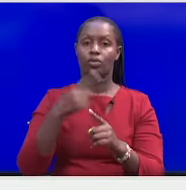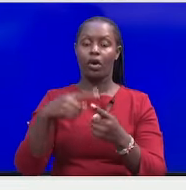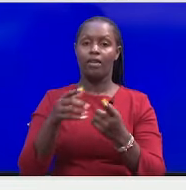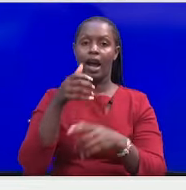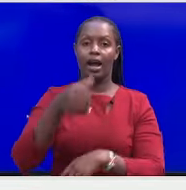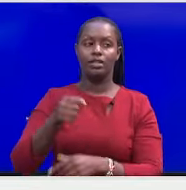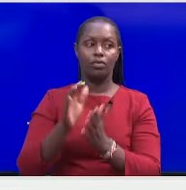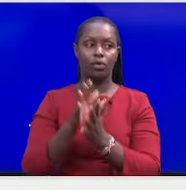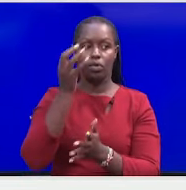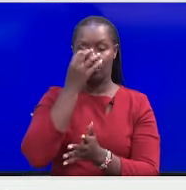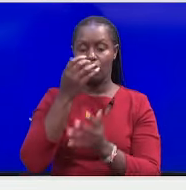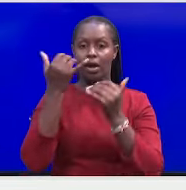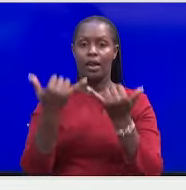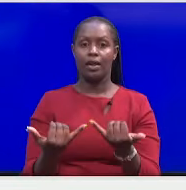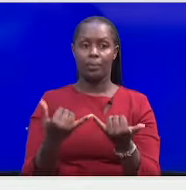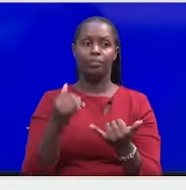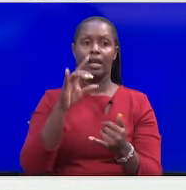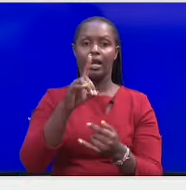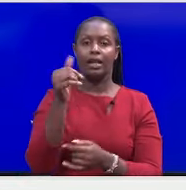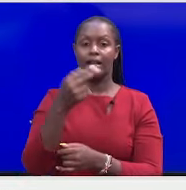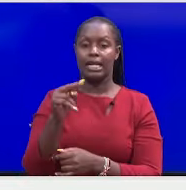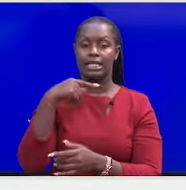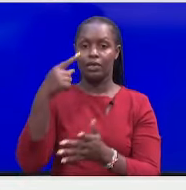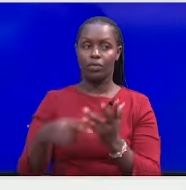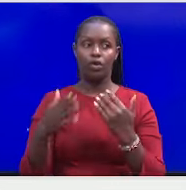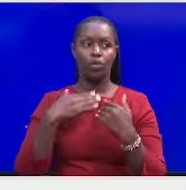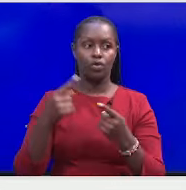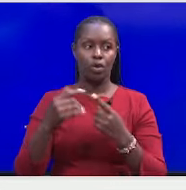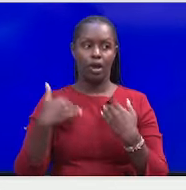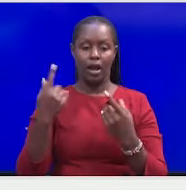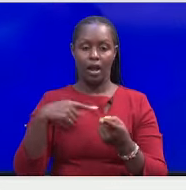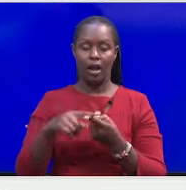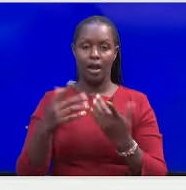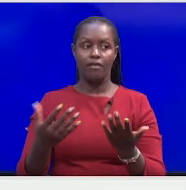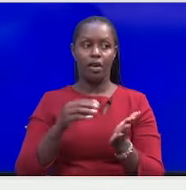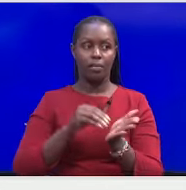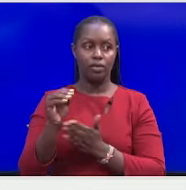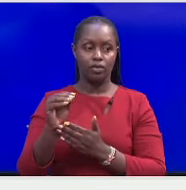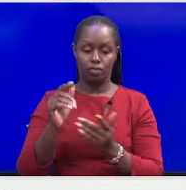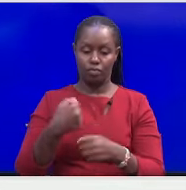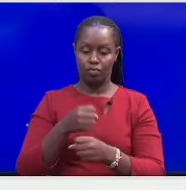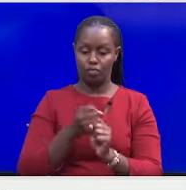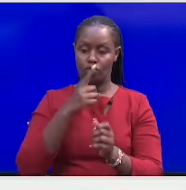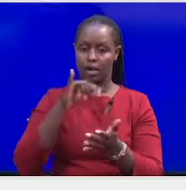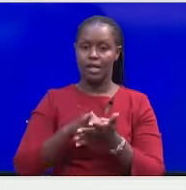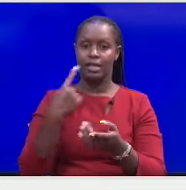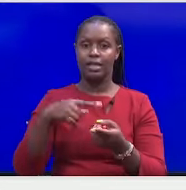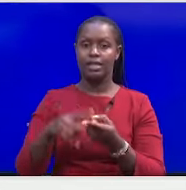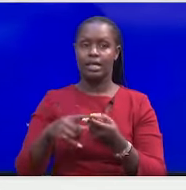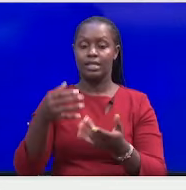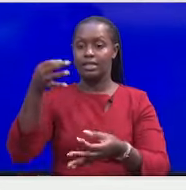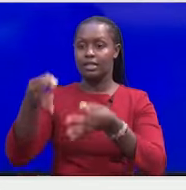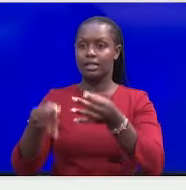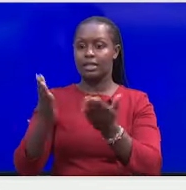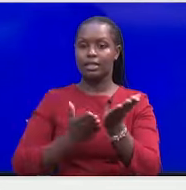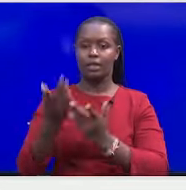MP Dan Manzo is now pushing to have law on victim compensation as part of ensuring justice is served to those who were affected by the recent